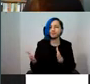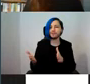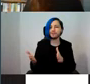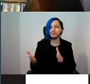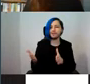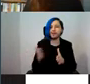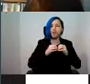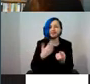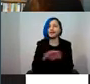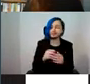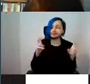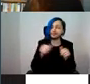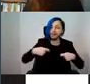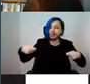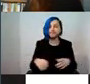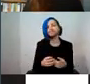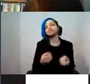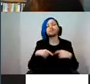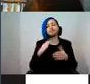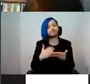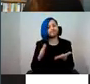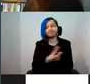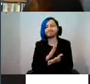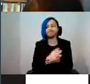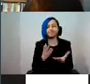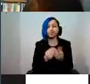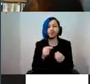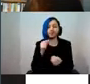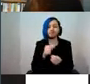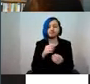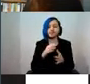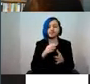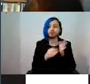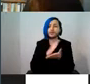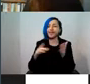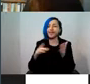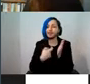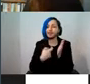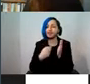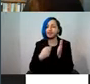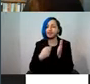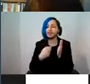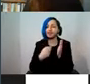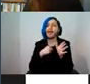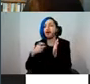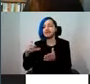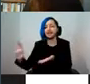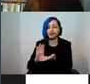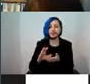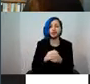AHRC project which comes out of the Towards the National Collection project which seeks to kind of make